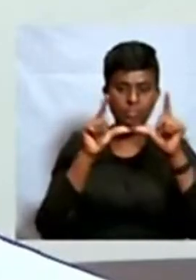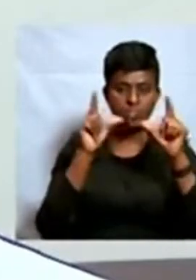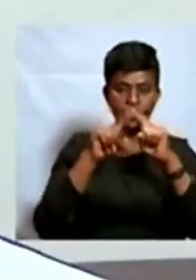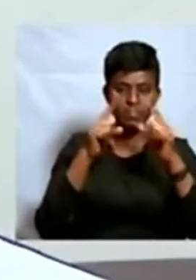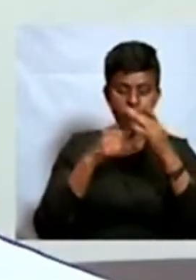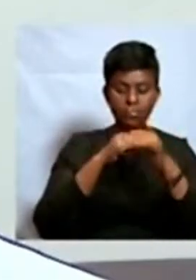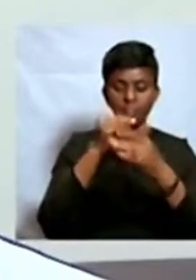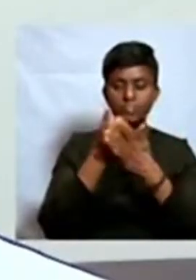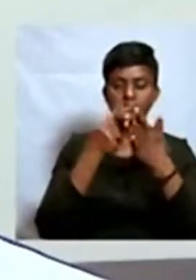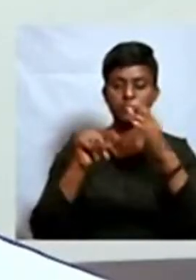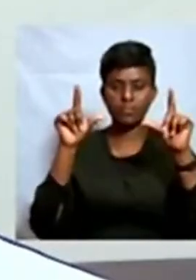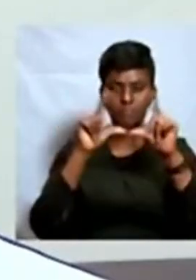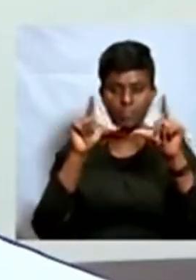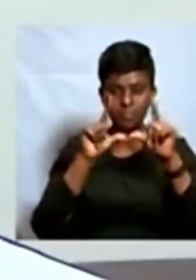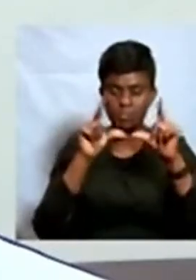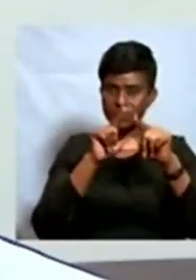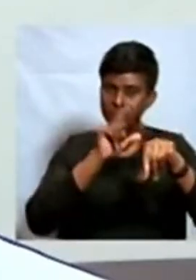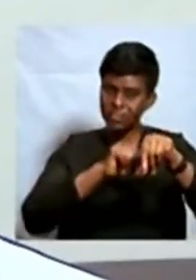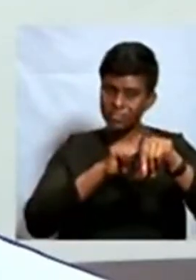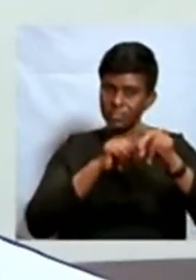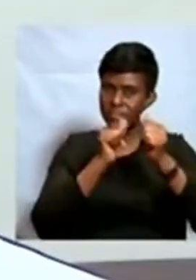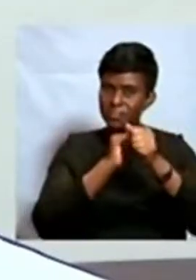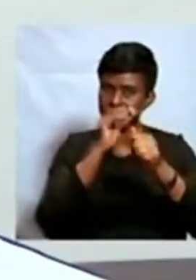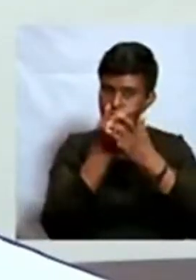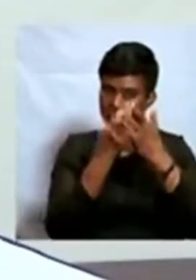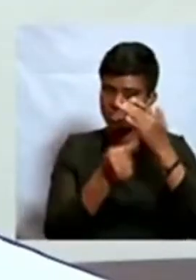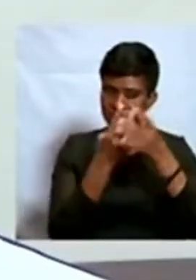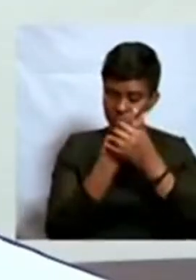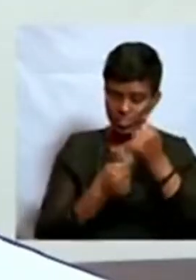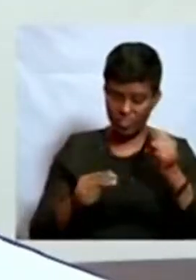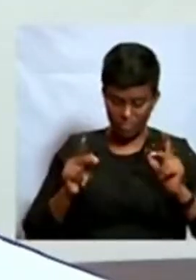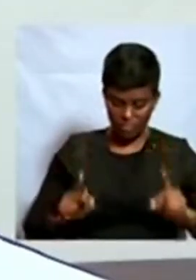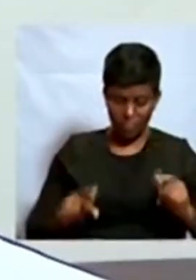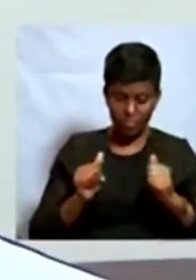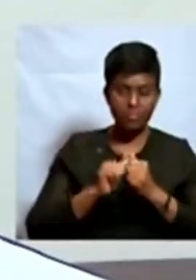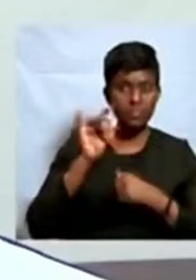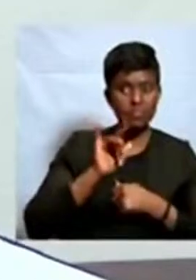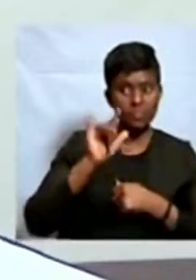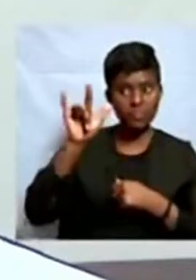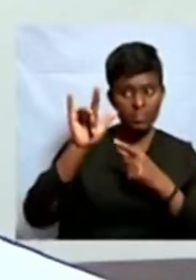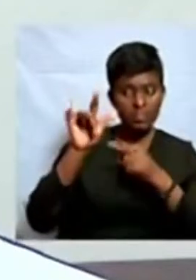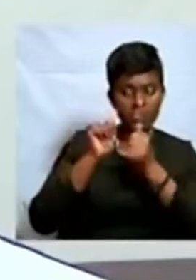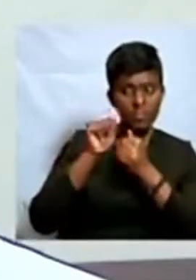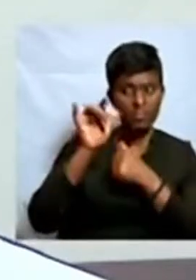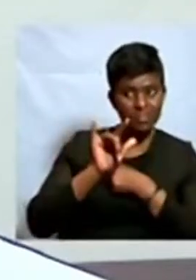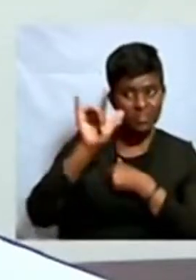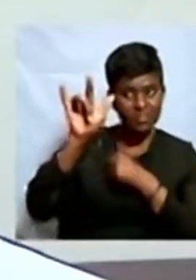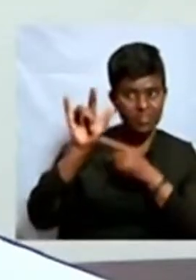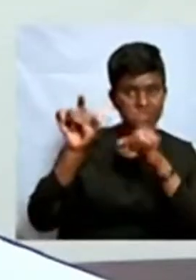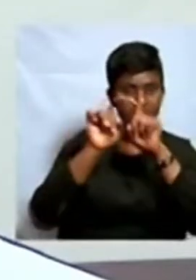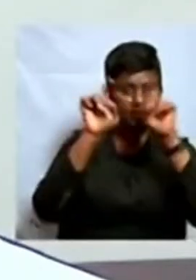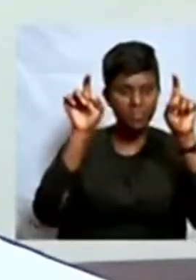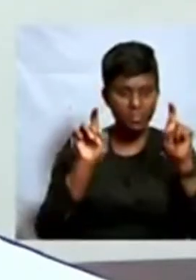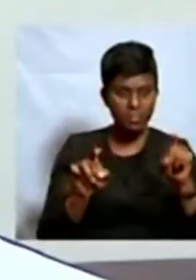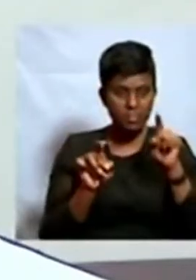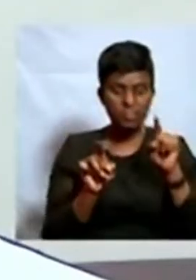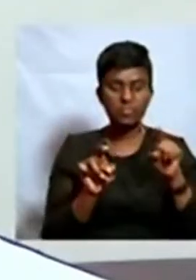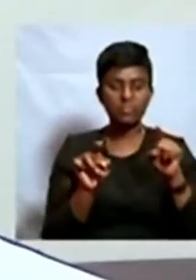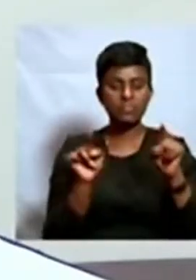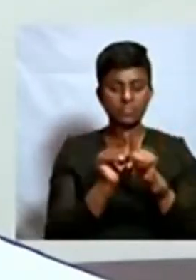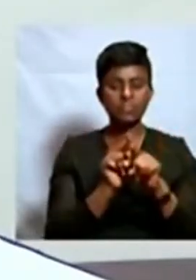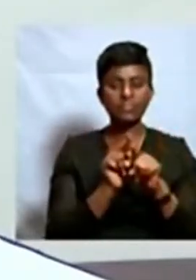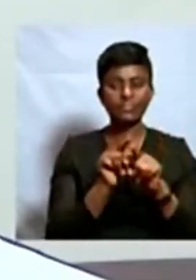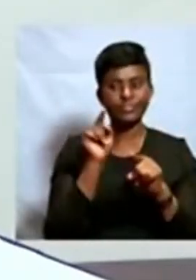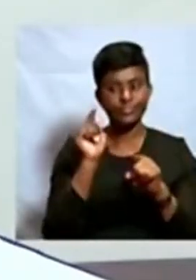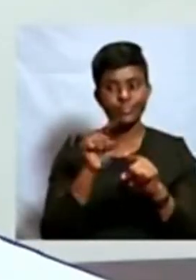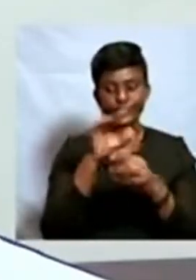the licensing regime in terms of both personnel and aircraft and aerodrome certification